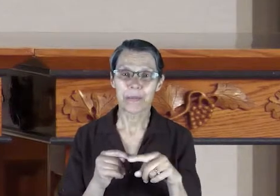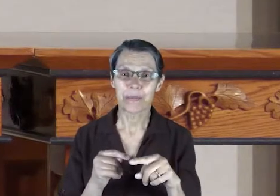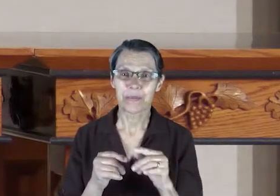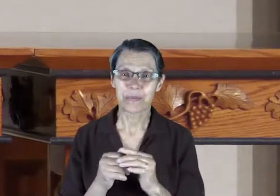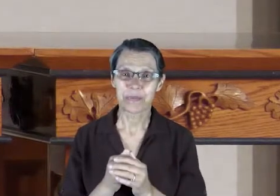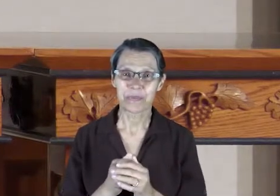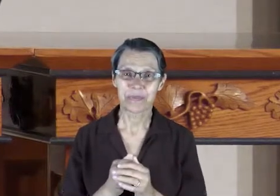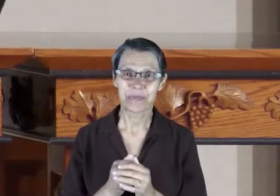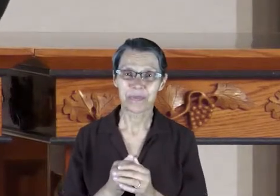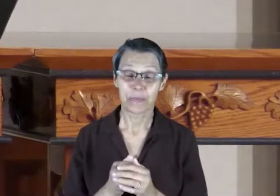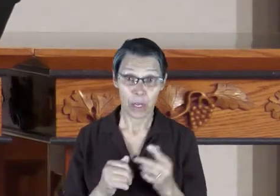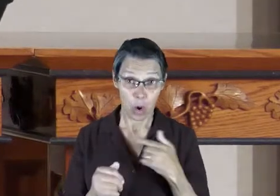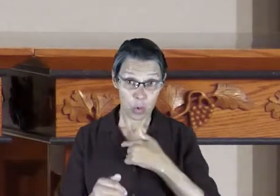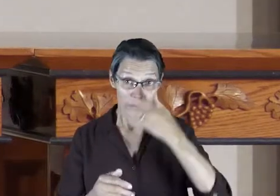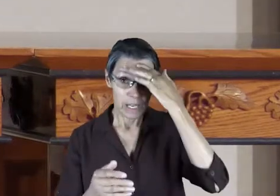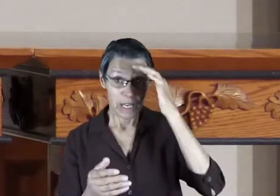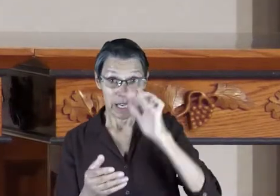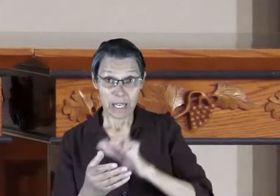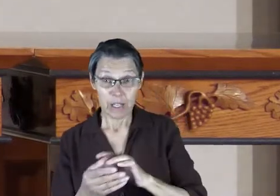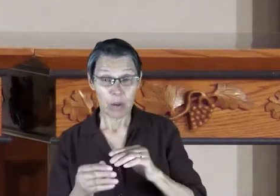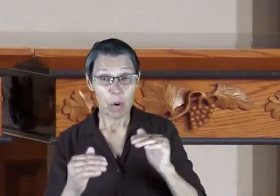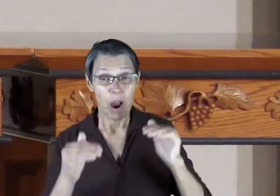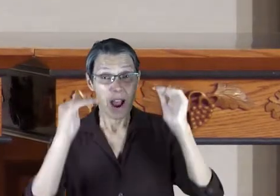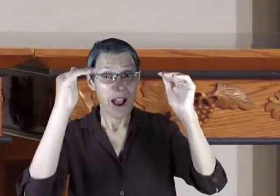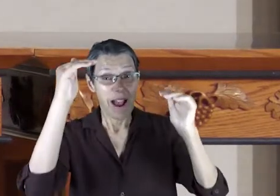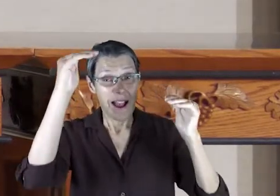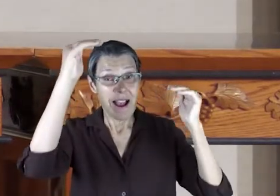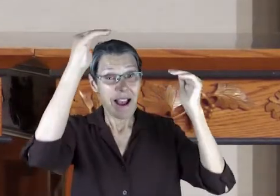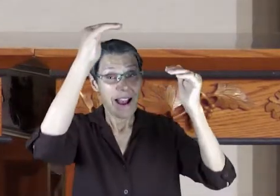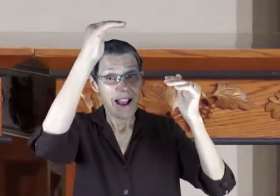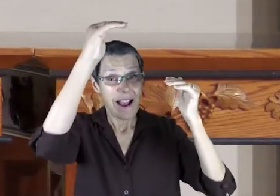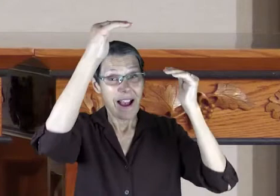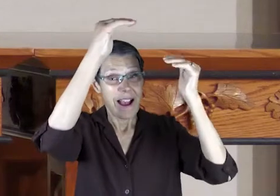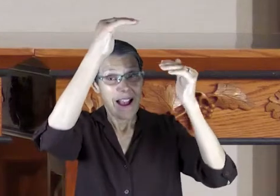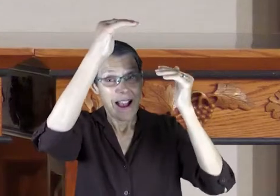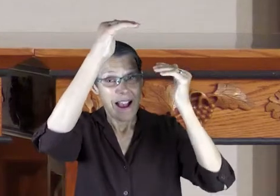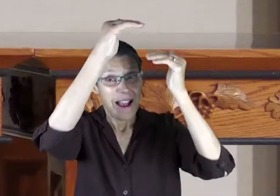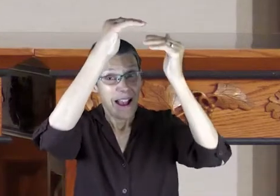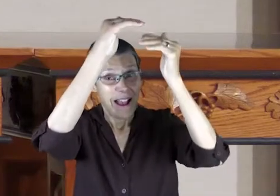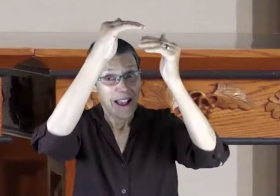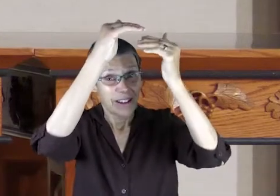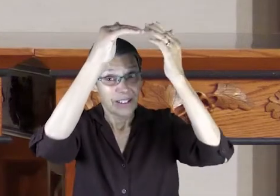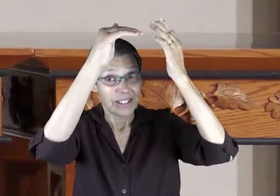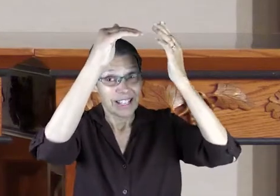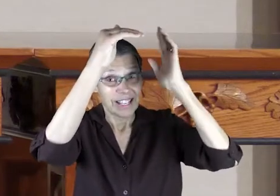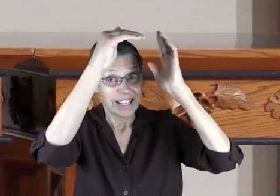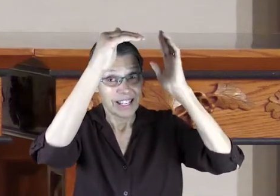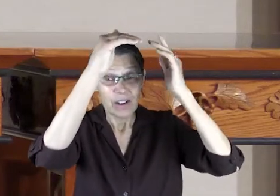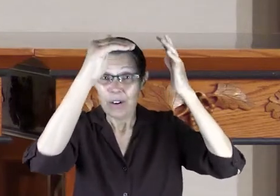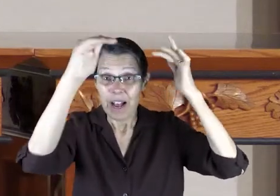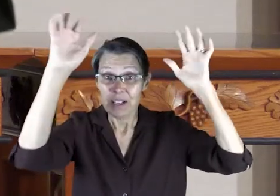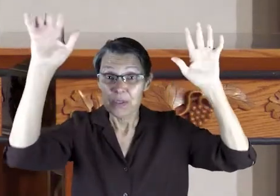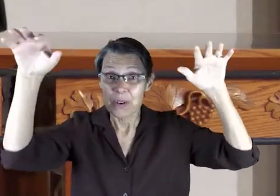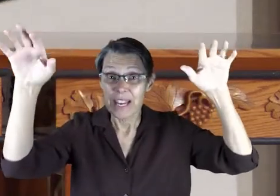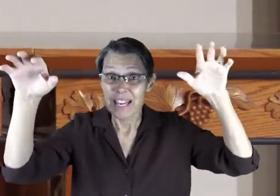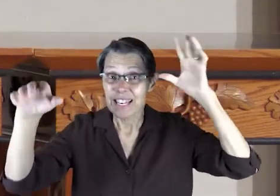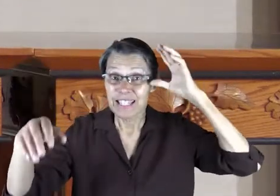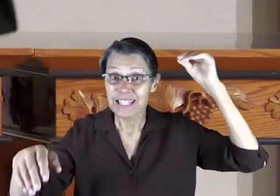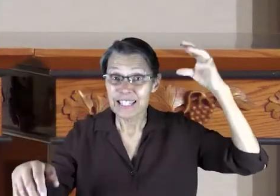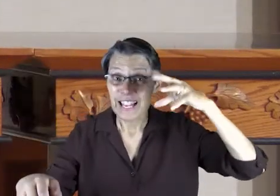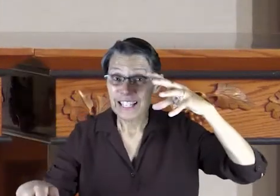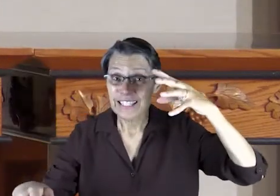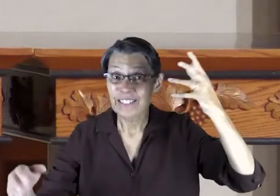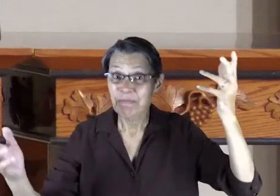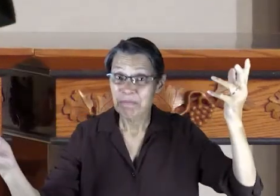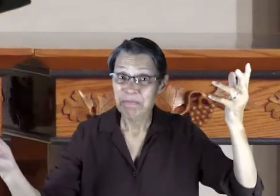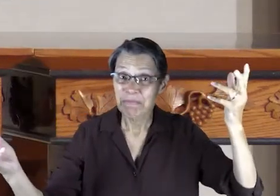So we believe the higher we get, the closer we get to God. Because rain comes and sun